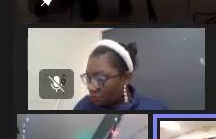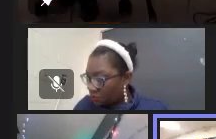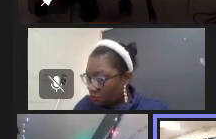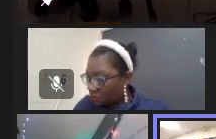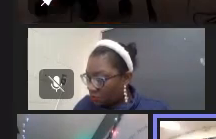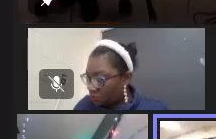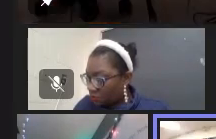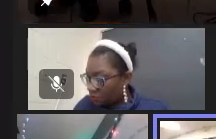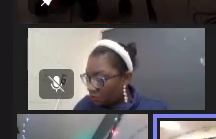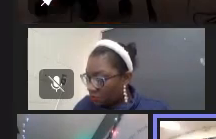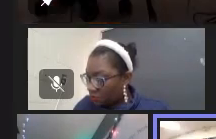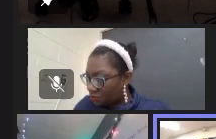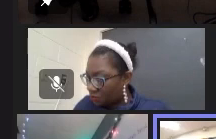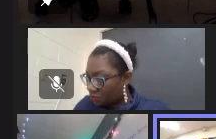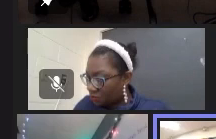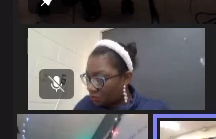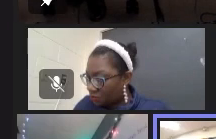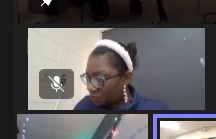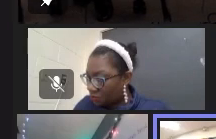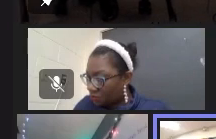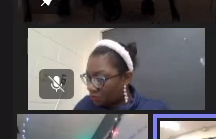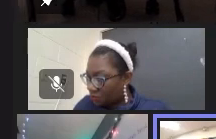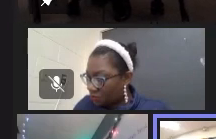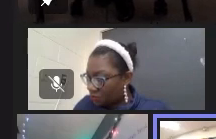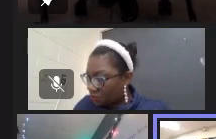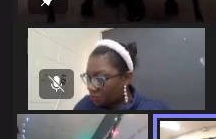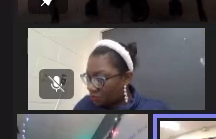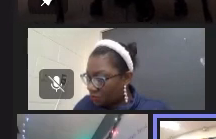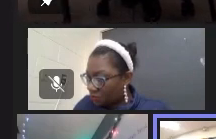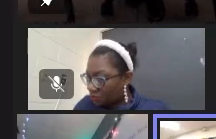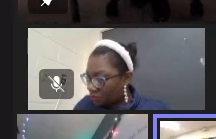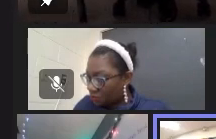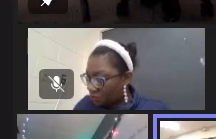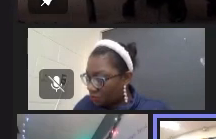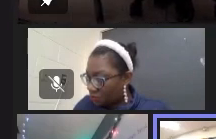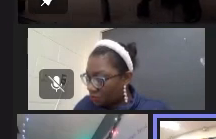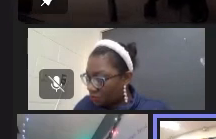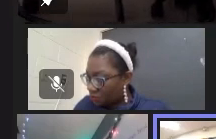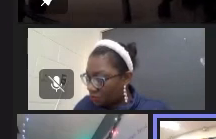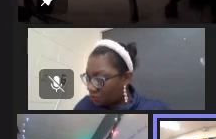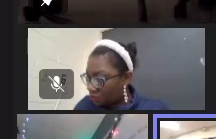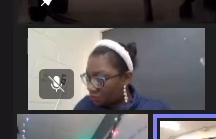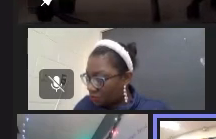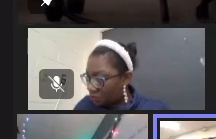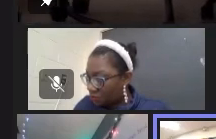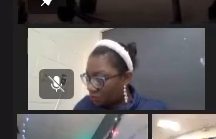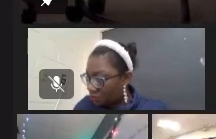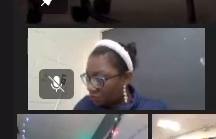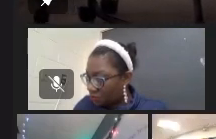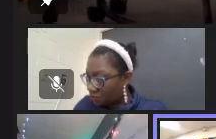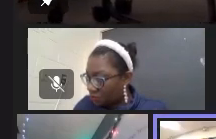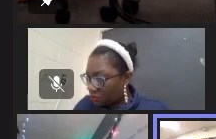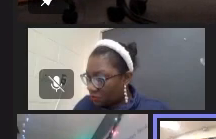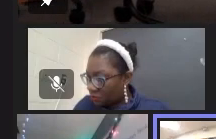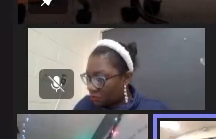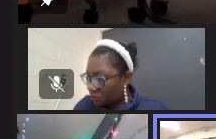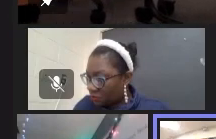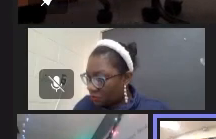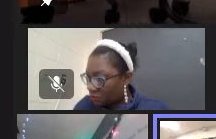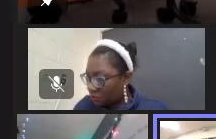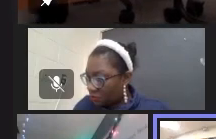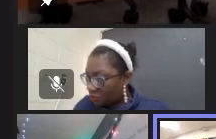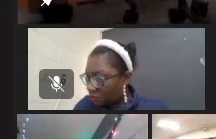did align all the data, all the academic standards. We got those in Infinite Campus and we pushed those out to all districts. Those are available